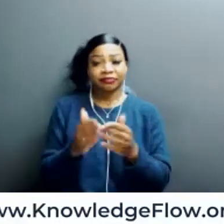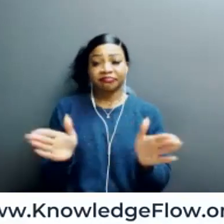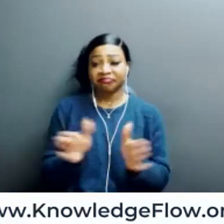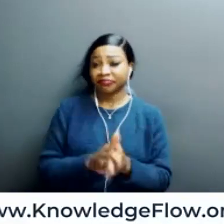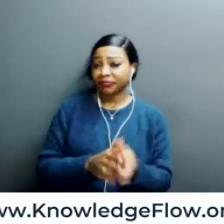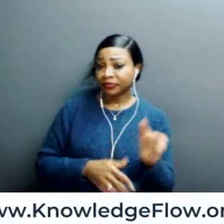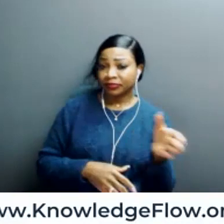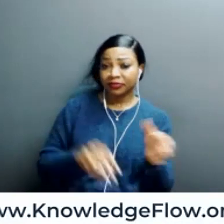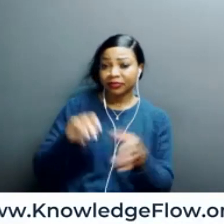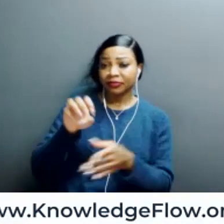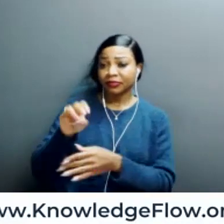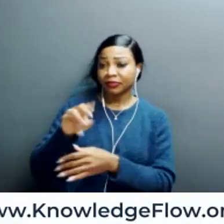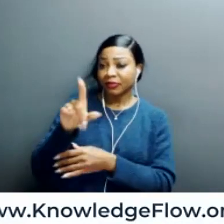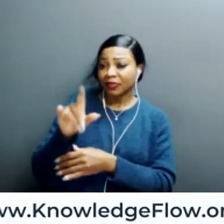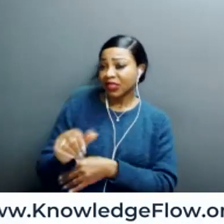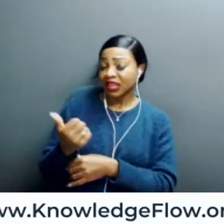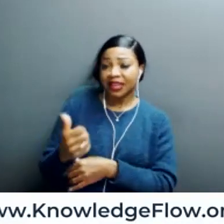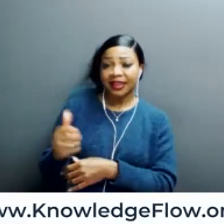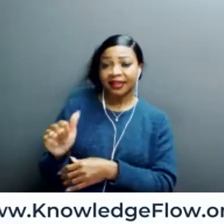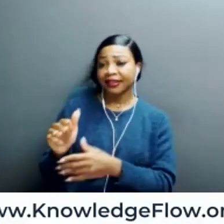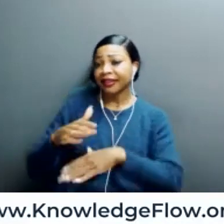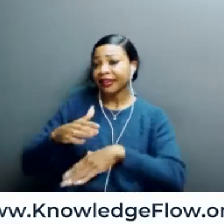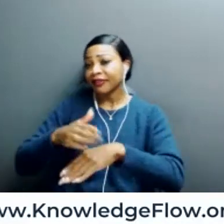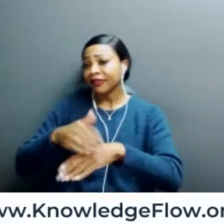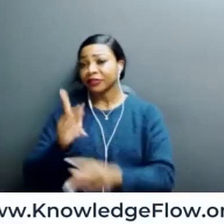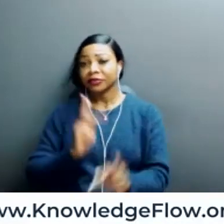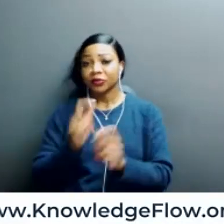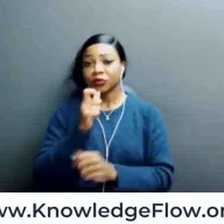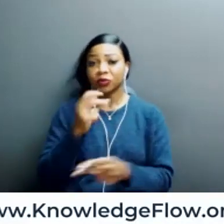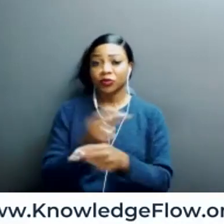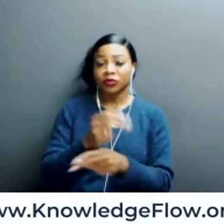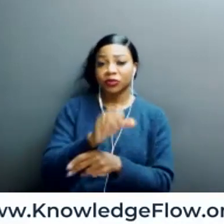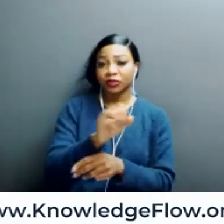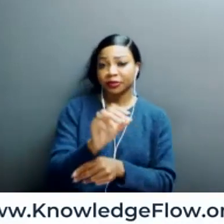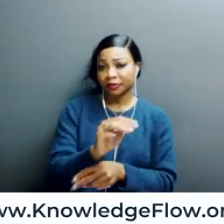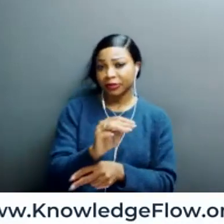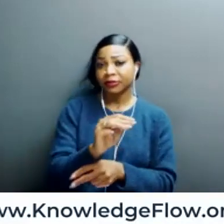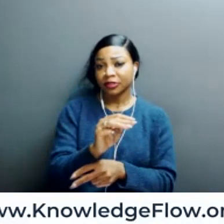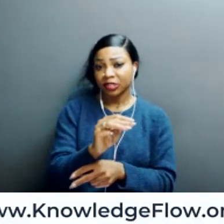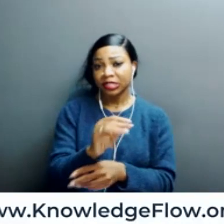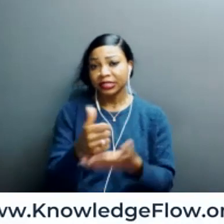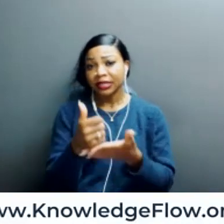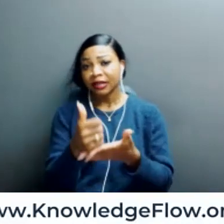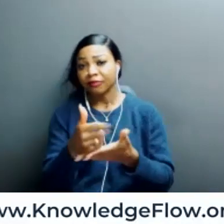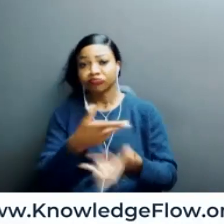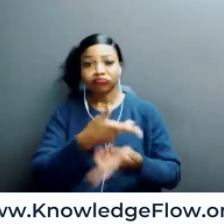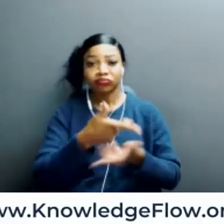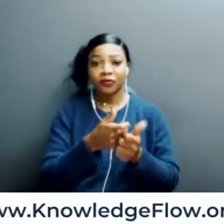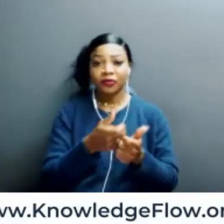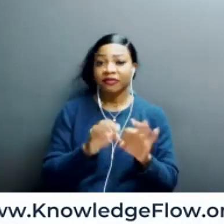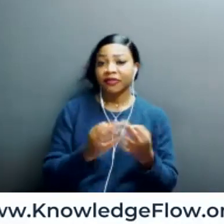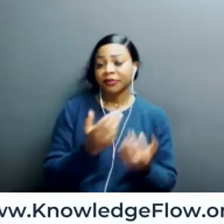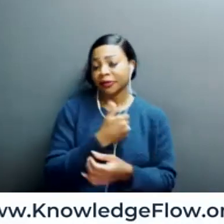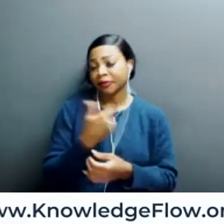nuggets of wisdom for people who are using social media a lot to stay in touch with their family members for instance